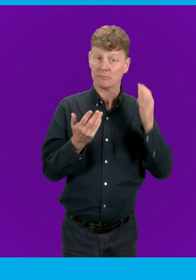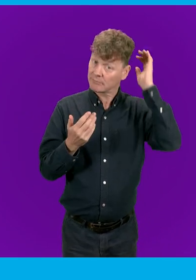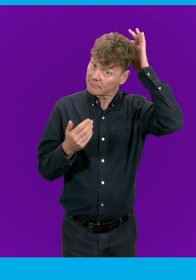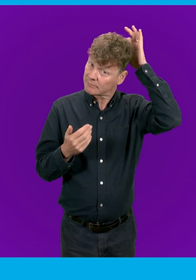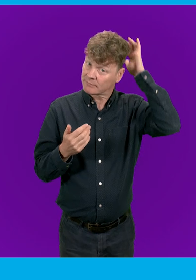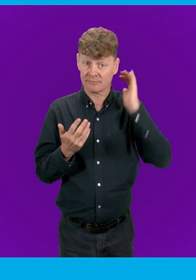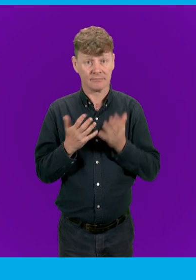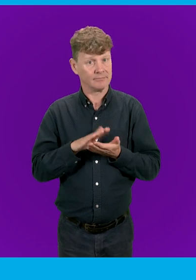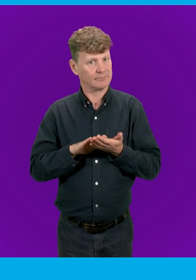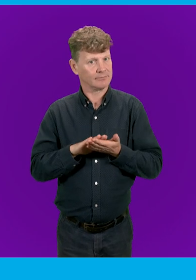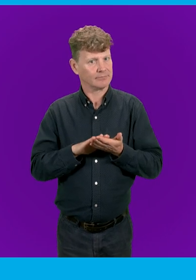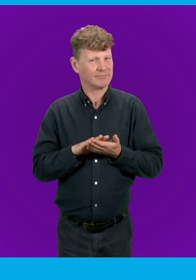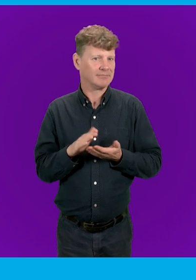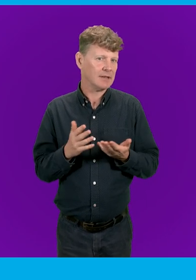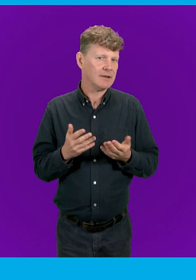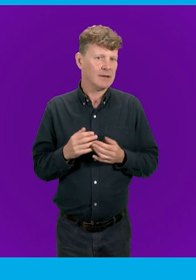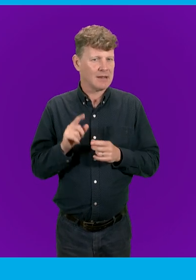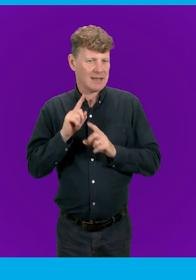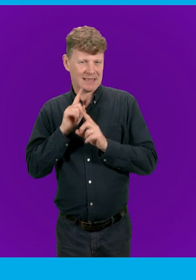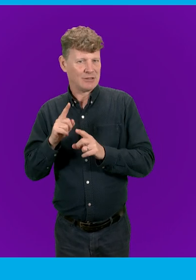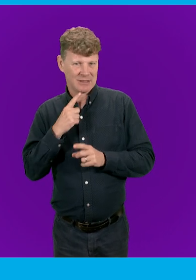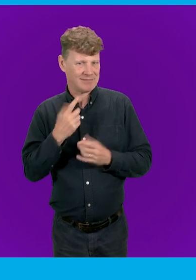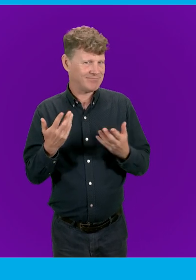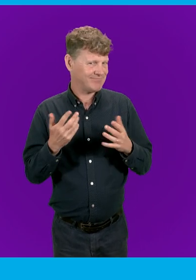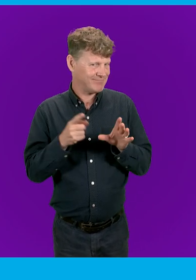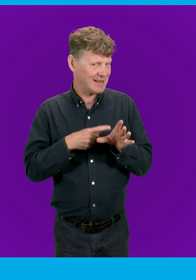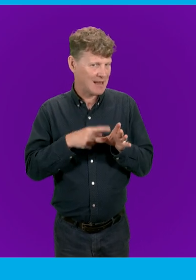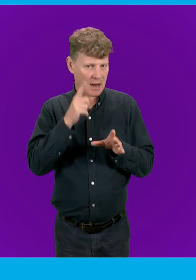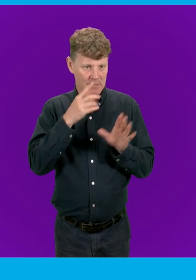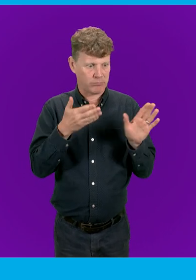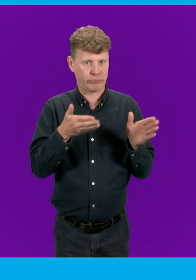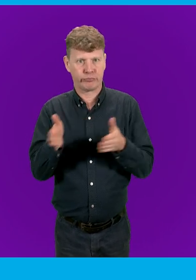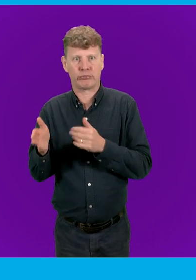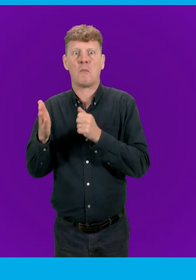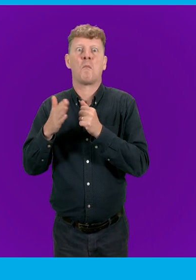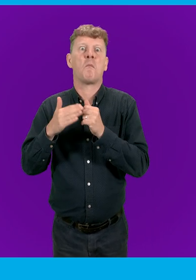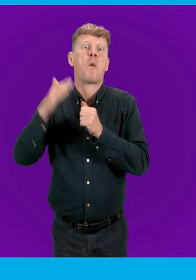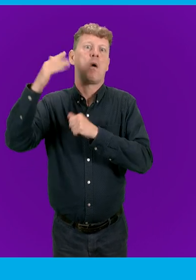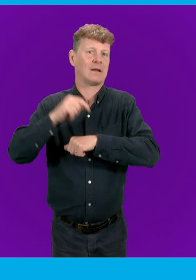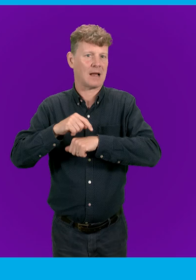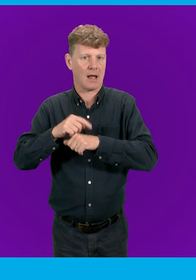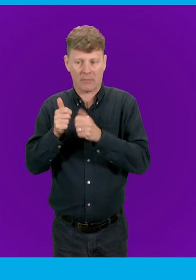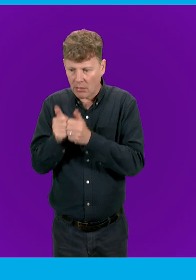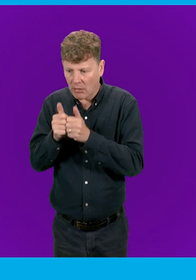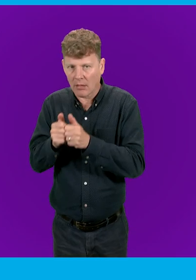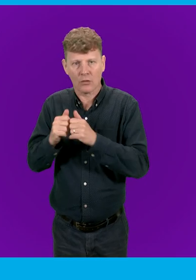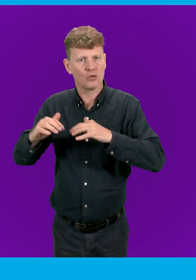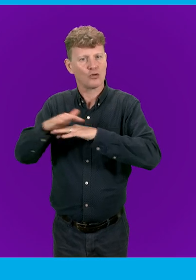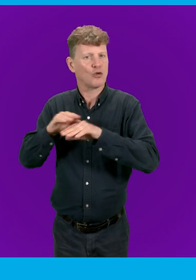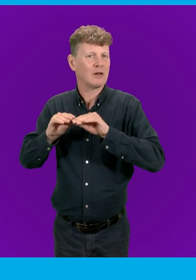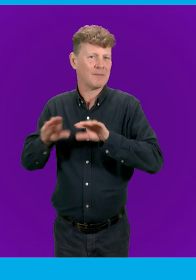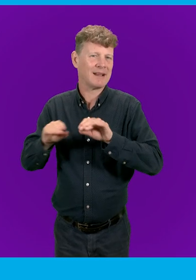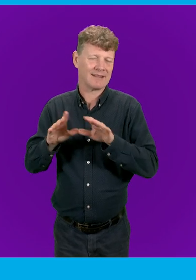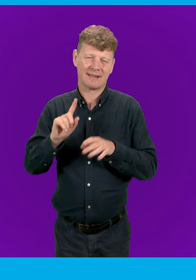And so they did notice, and I suppose young people were spending more time on social media at that time, and there is that issue that I'm sure